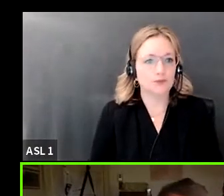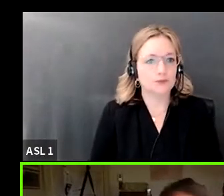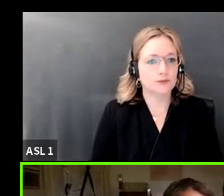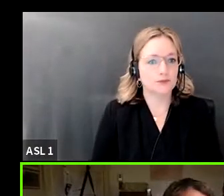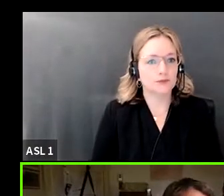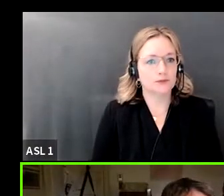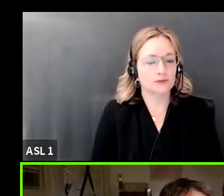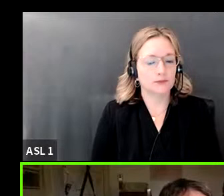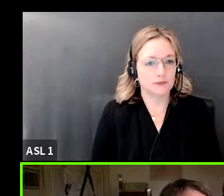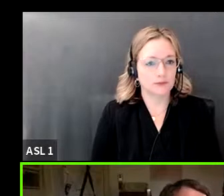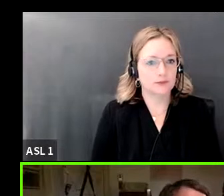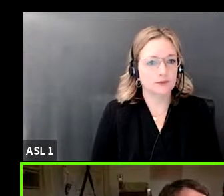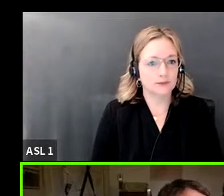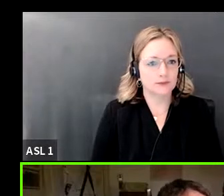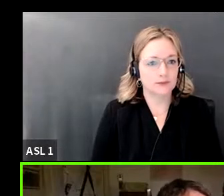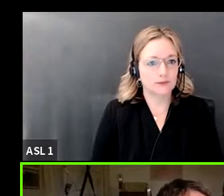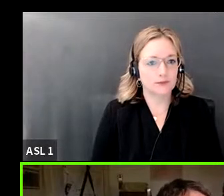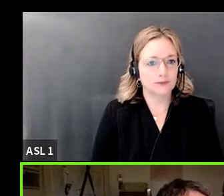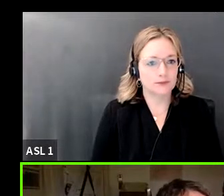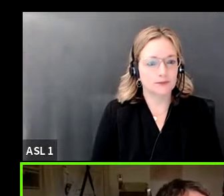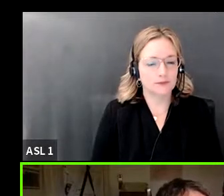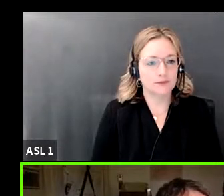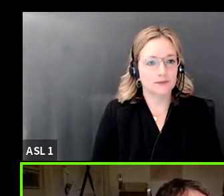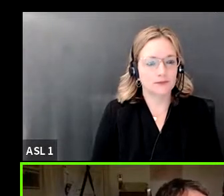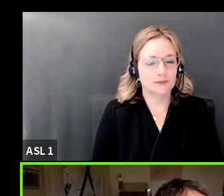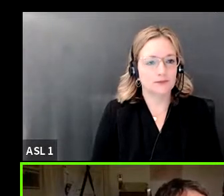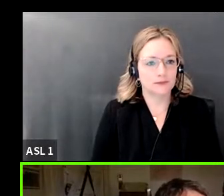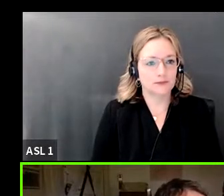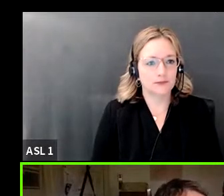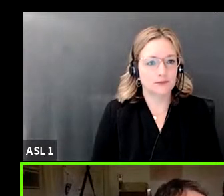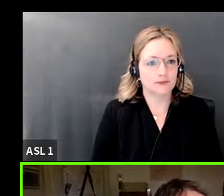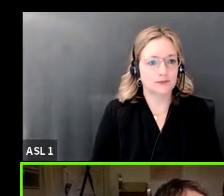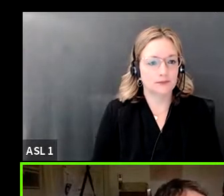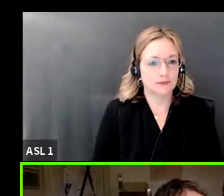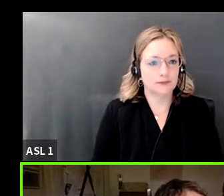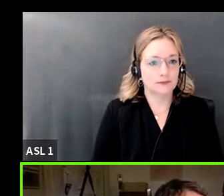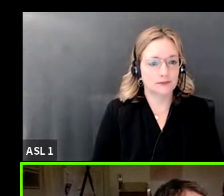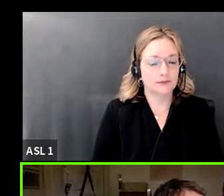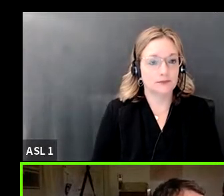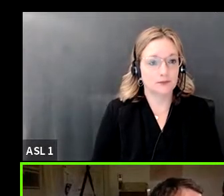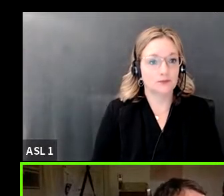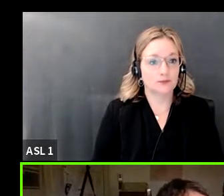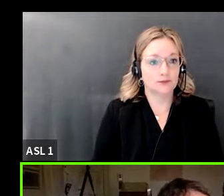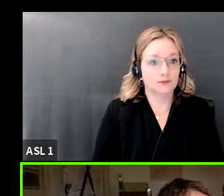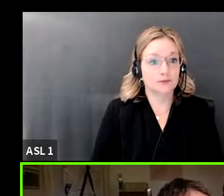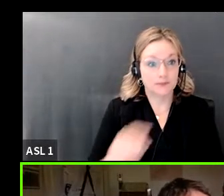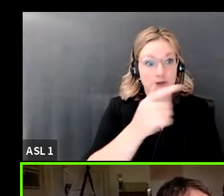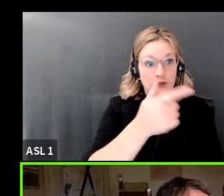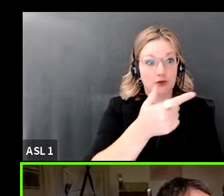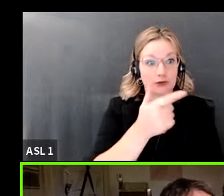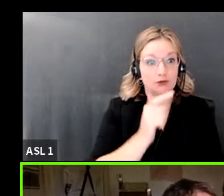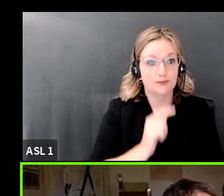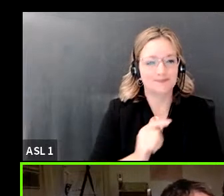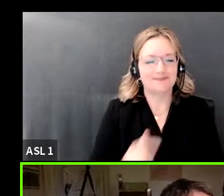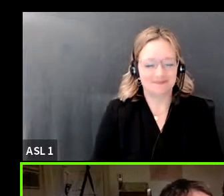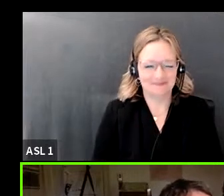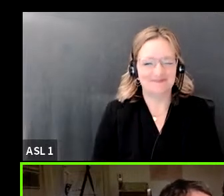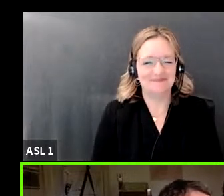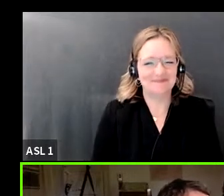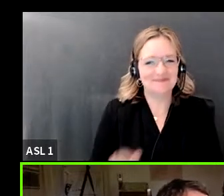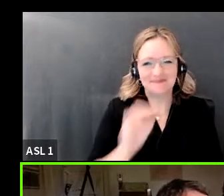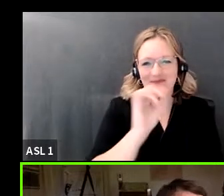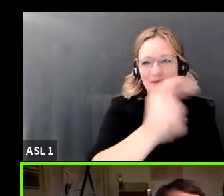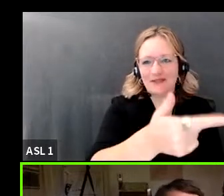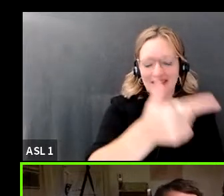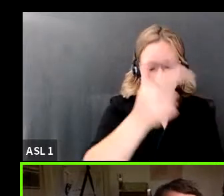us today and i'll now move on to the next uh delegate which is